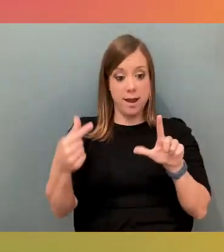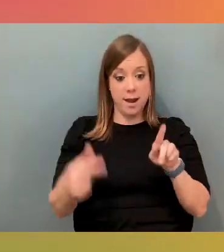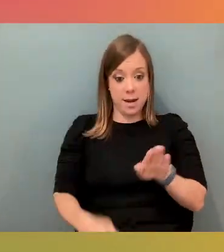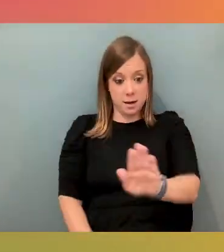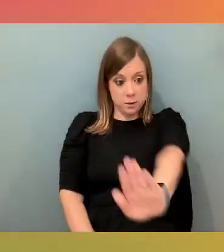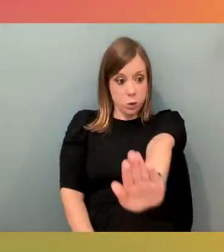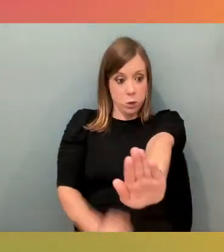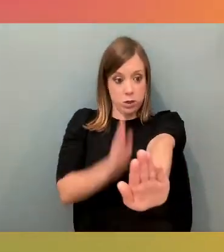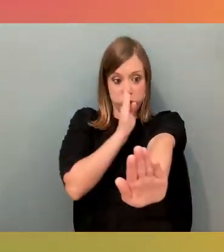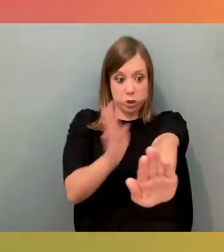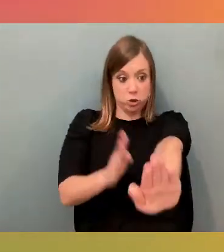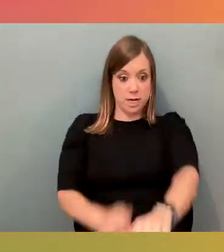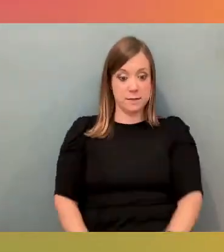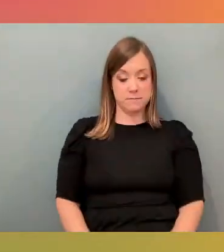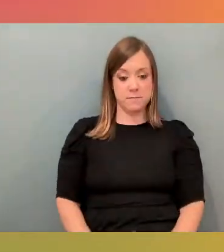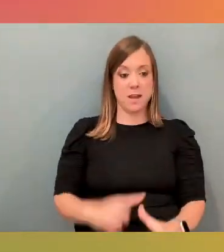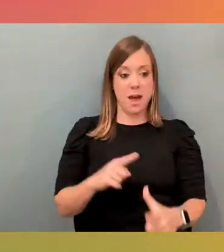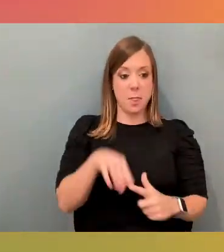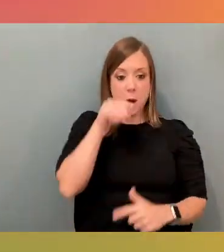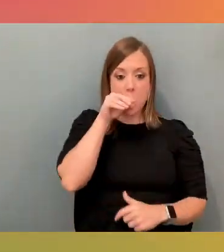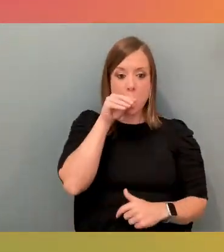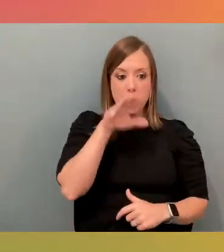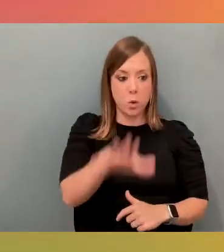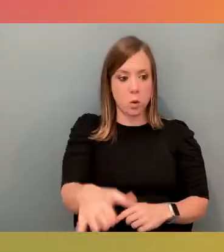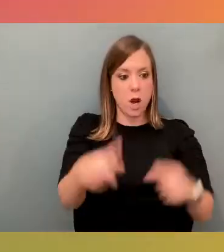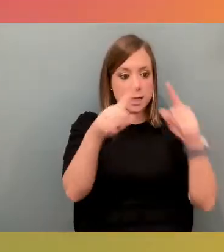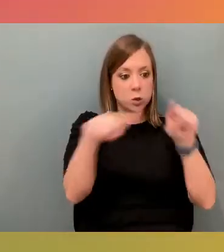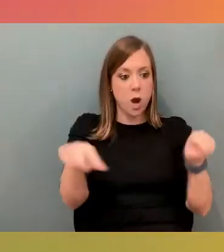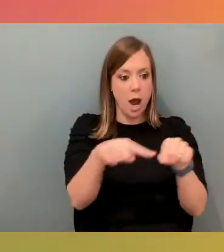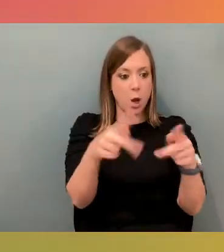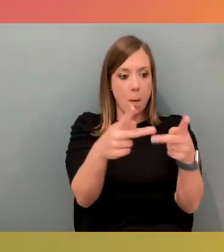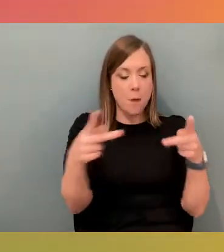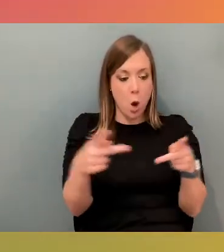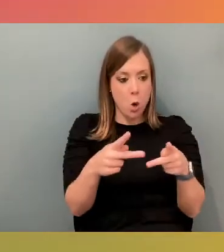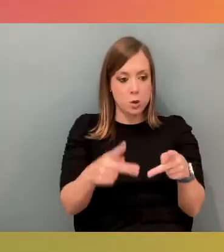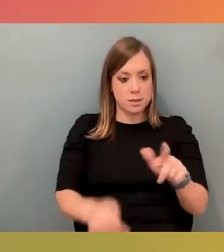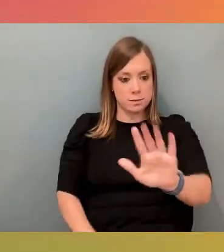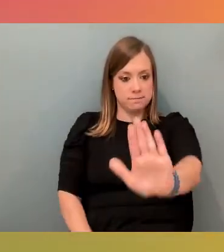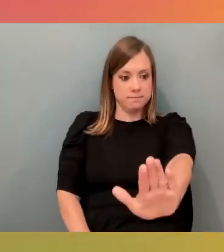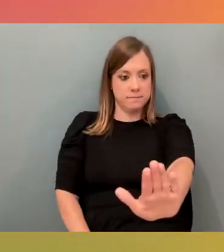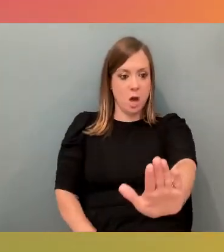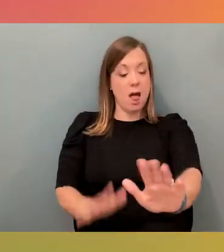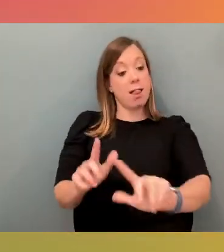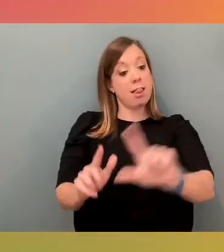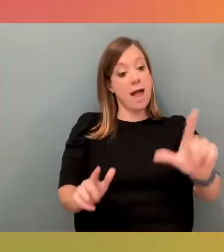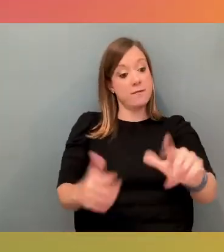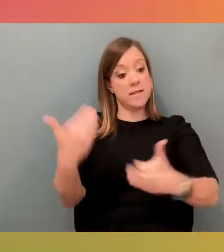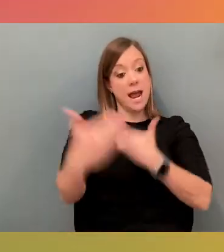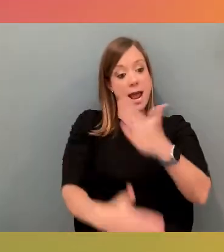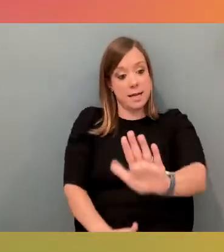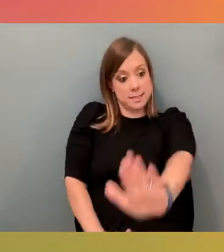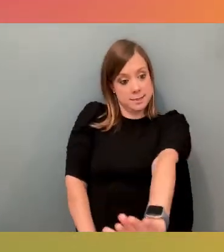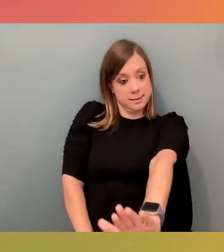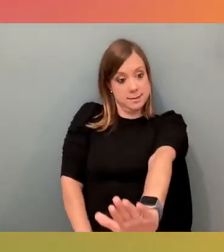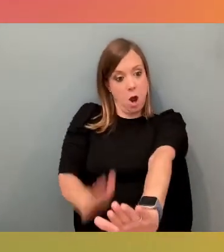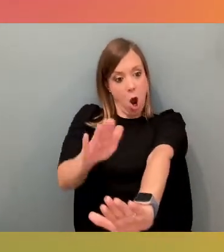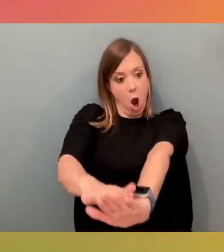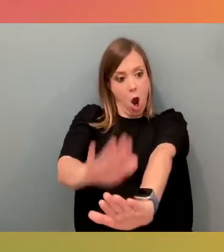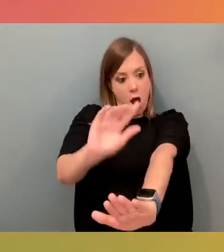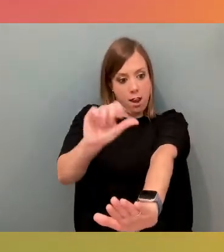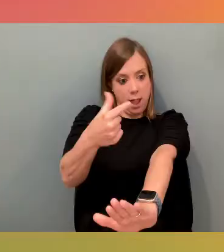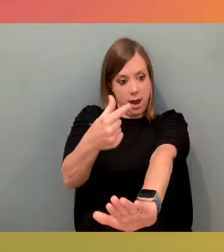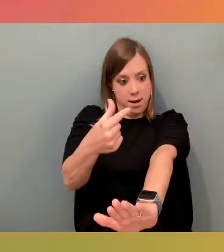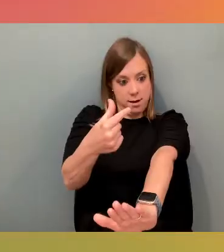spine, and exhale, make your way to Trikonasana with the left hand on top of that left shin. Coming to this passive